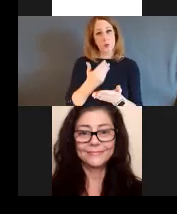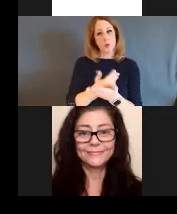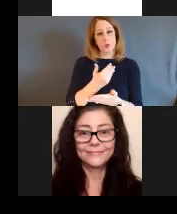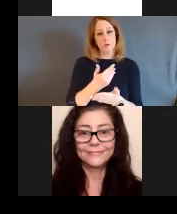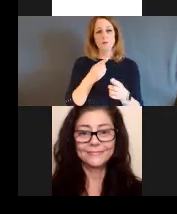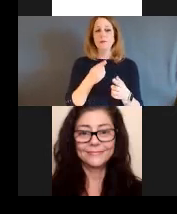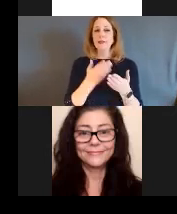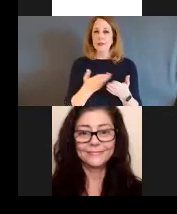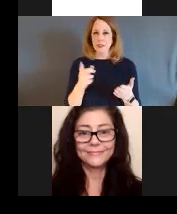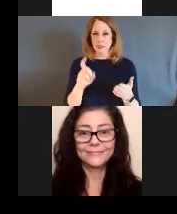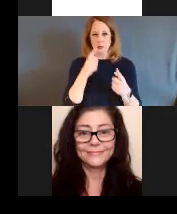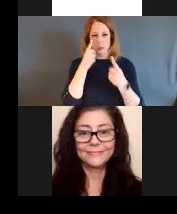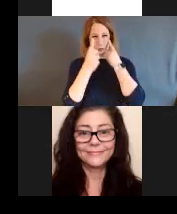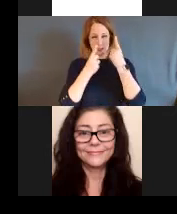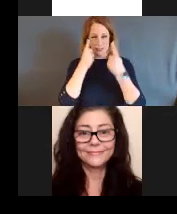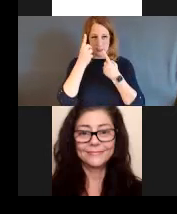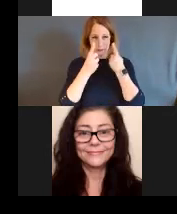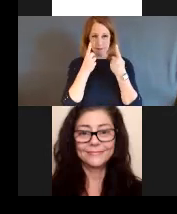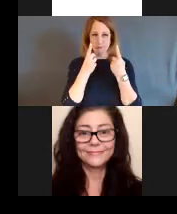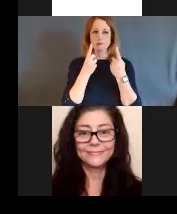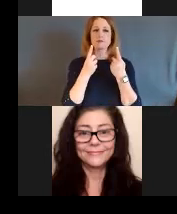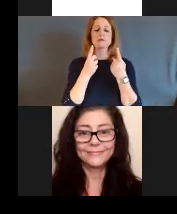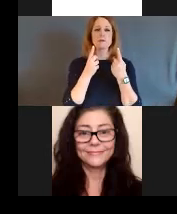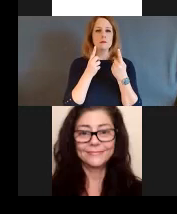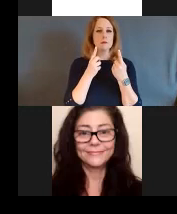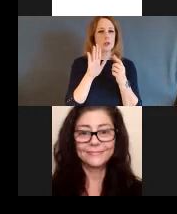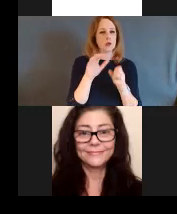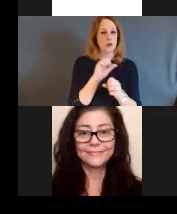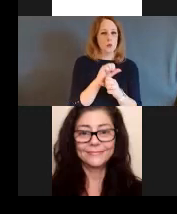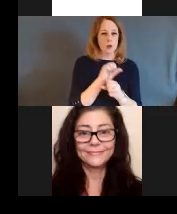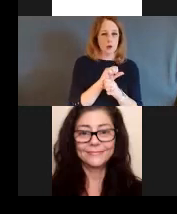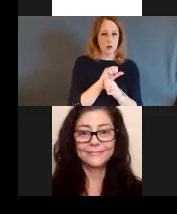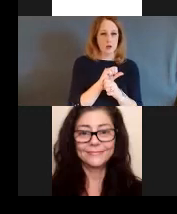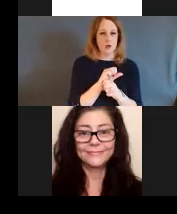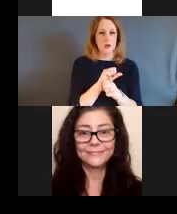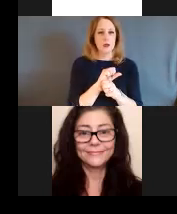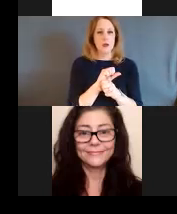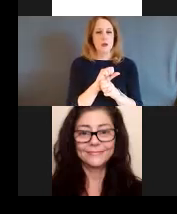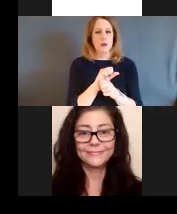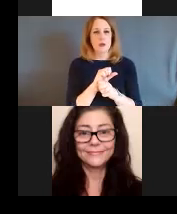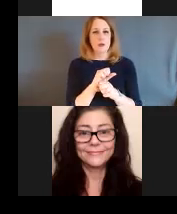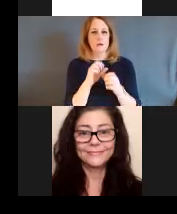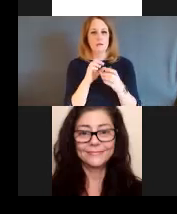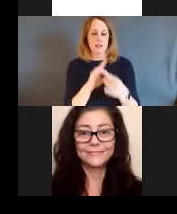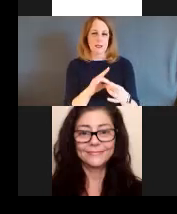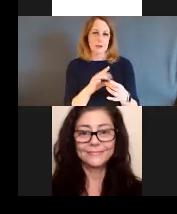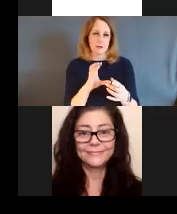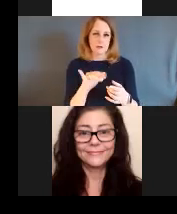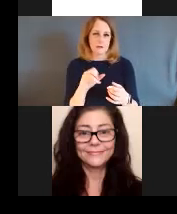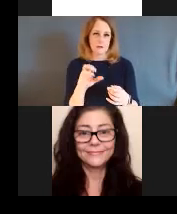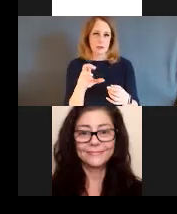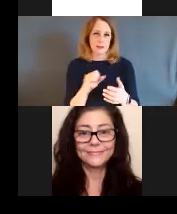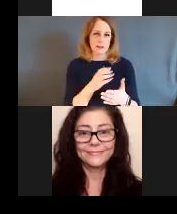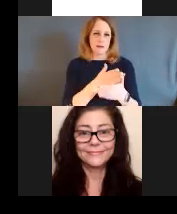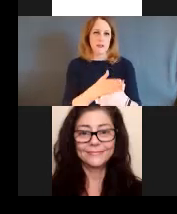that you need to consider in your work using those 6 principles of crisis intervention. So the